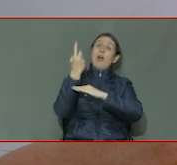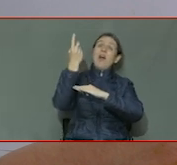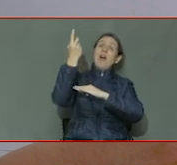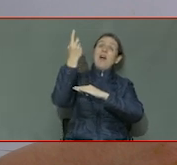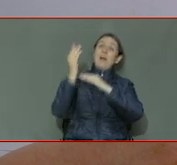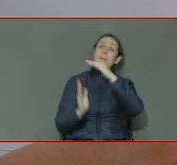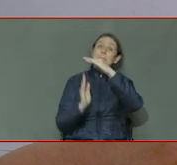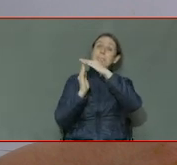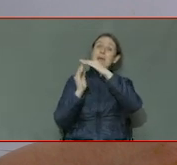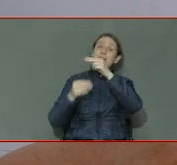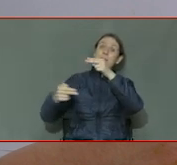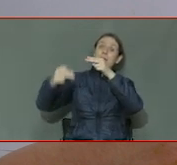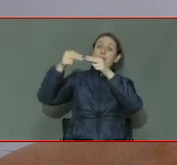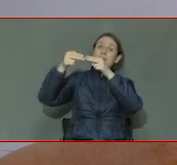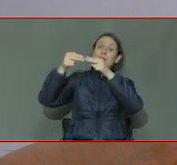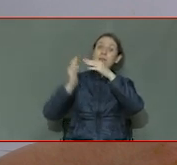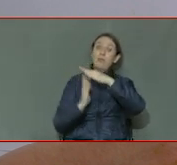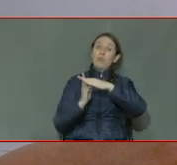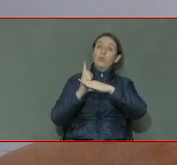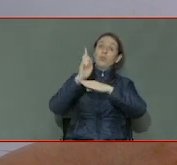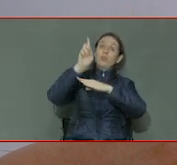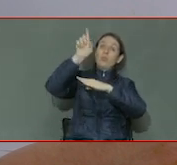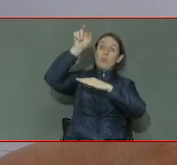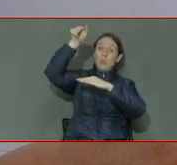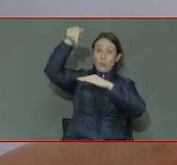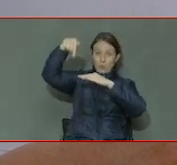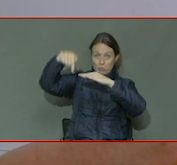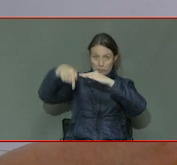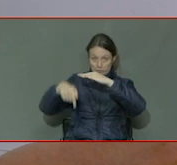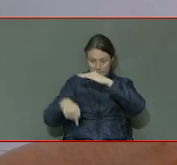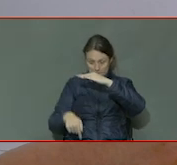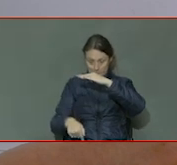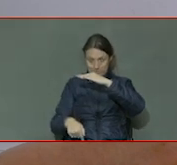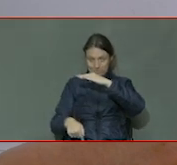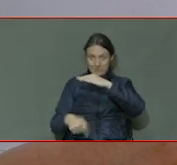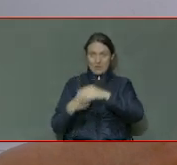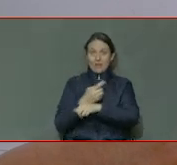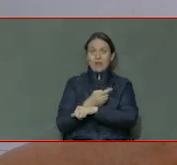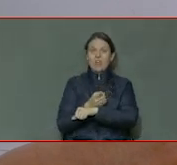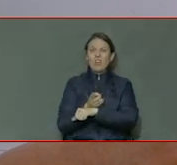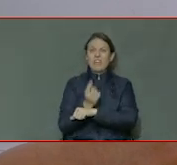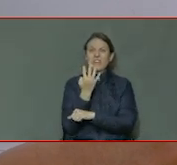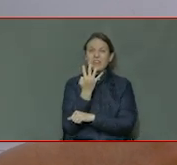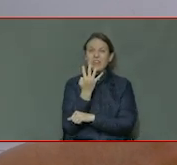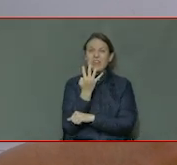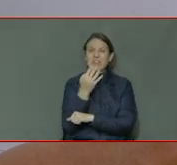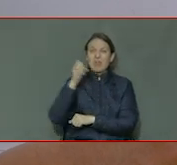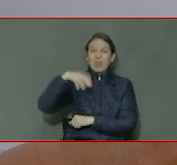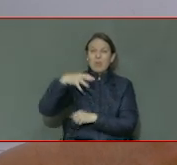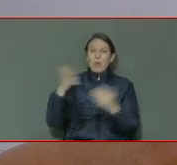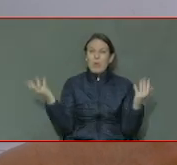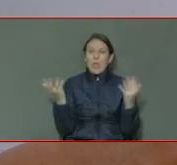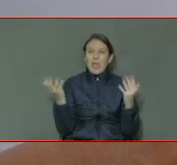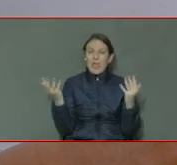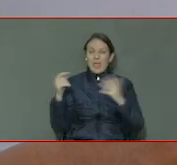maximum height, and now it's going to turn. So they want to know where I am now somewhere